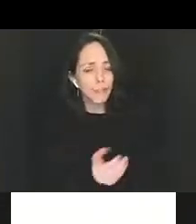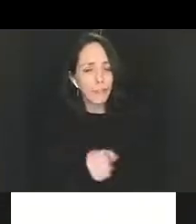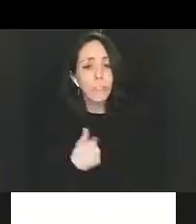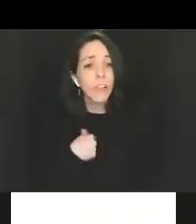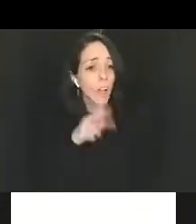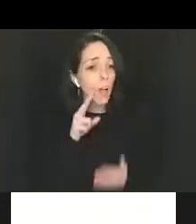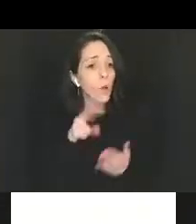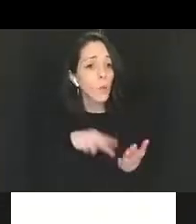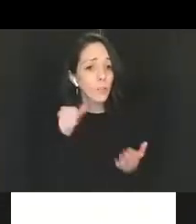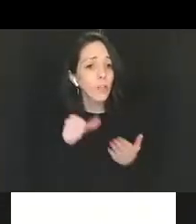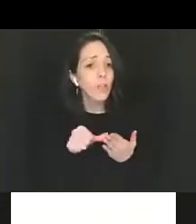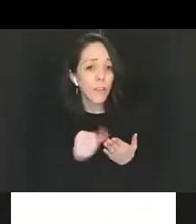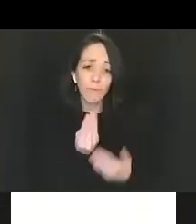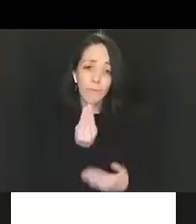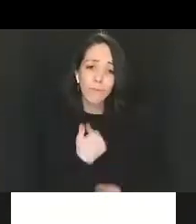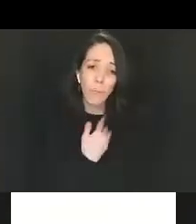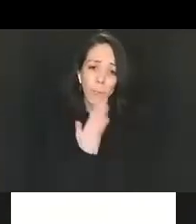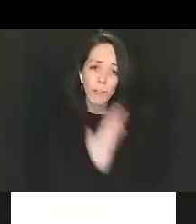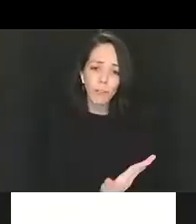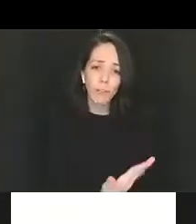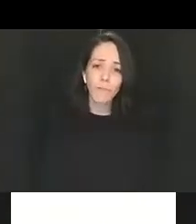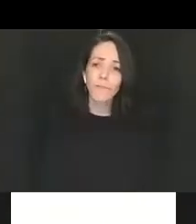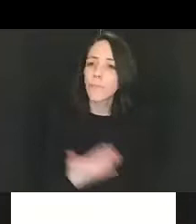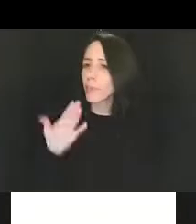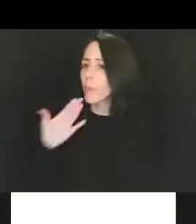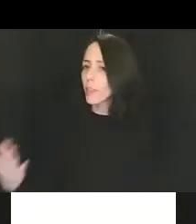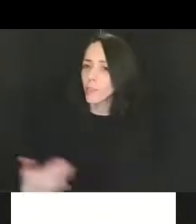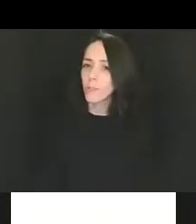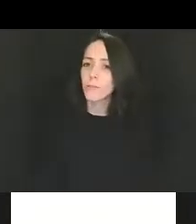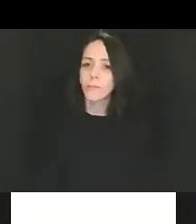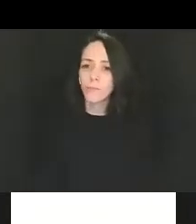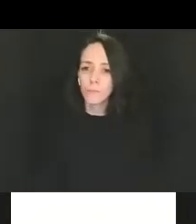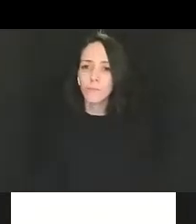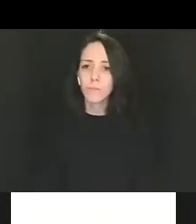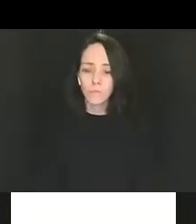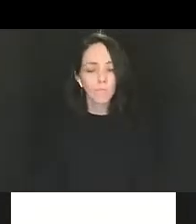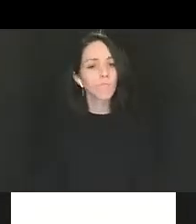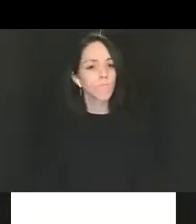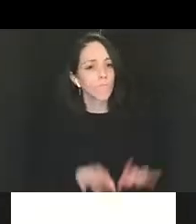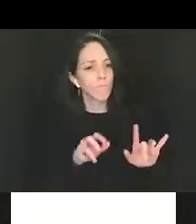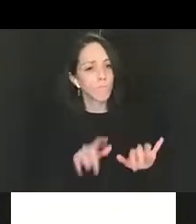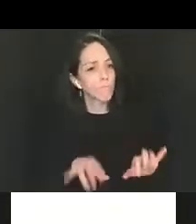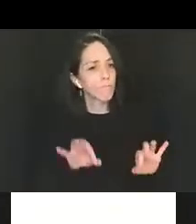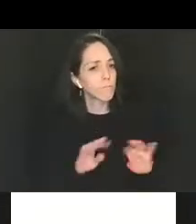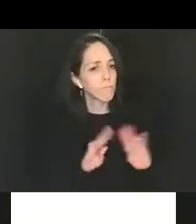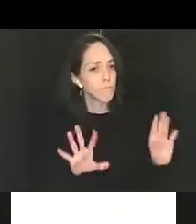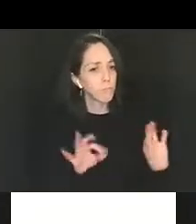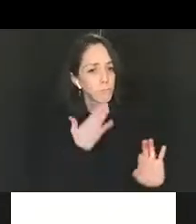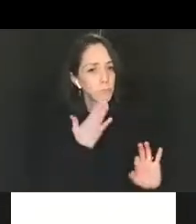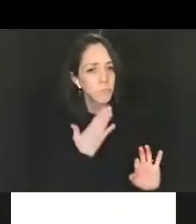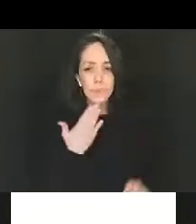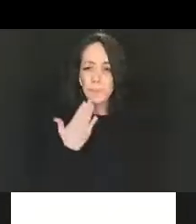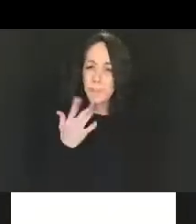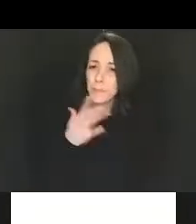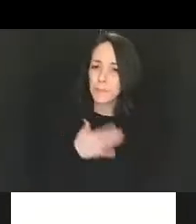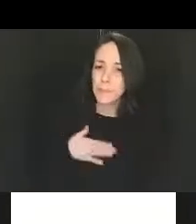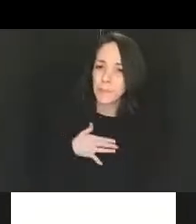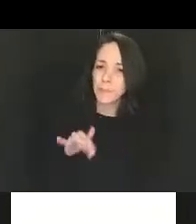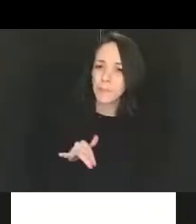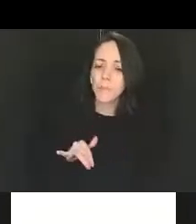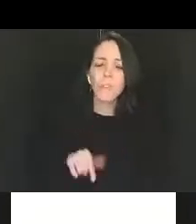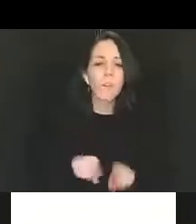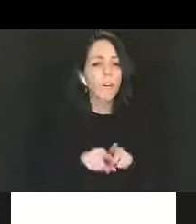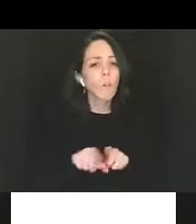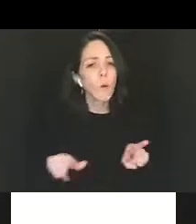your letter. I was going to tell you that. Thank you. Yeah, good. Very well put together. Thank you. Appreciate it. Yeah. Yeah, and somebody